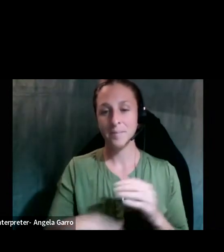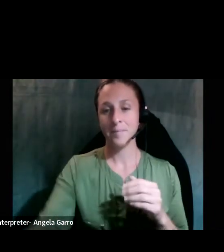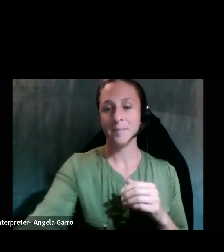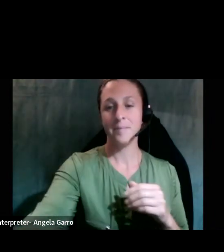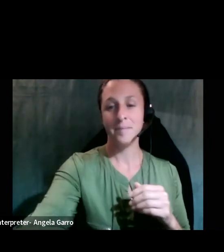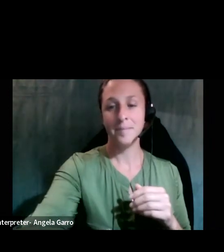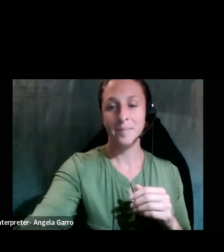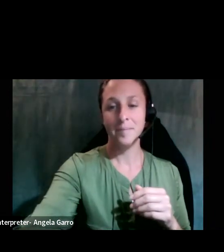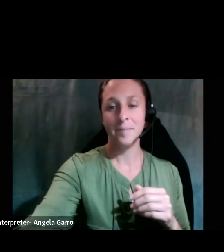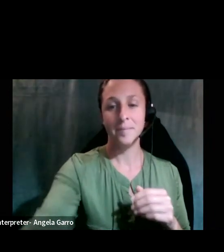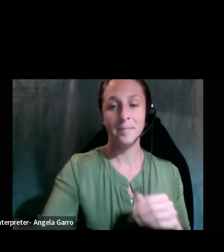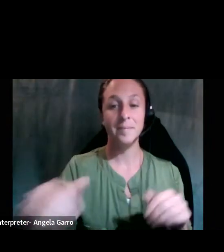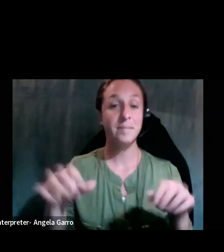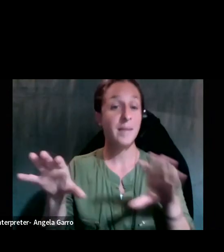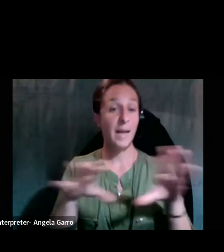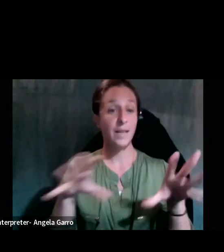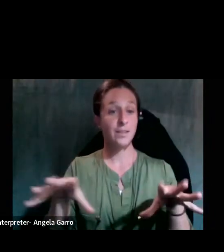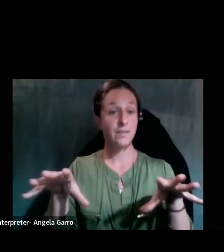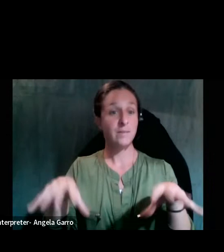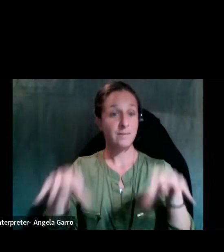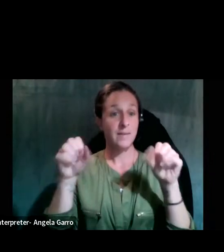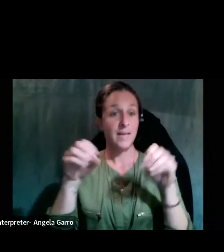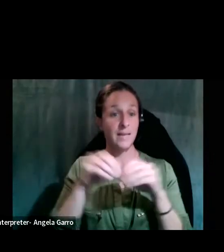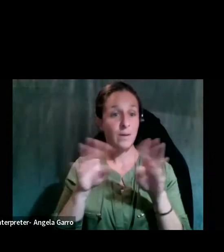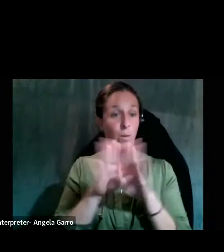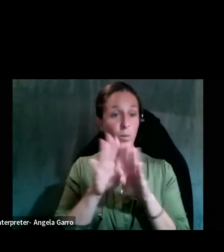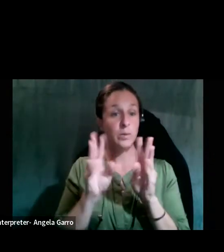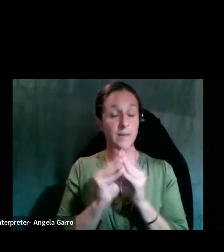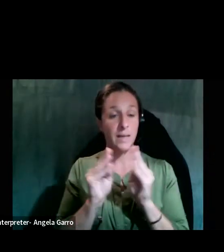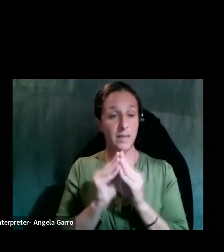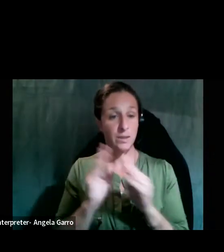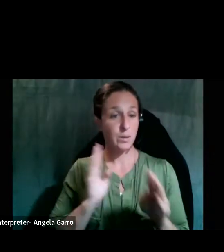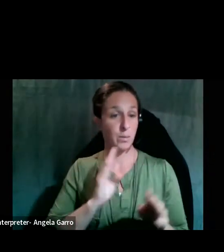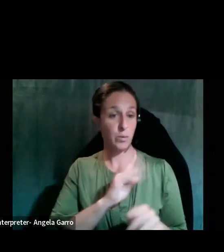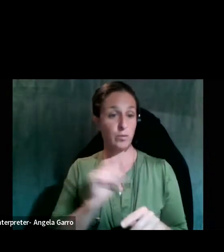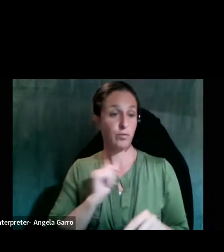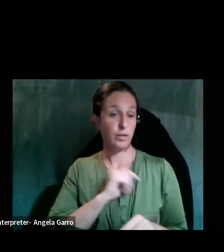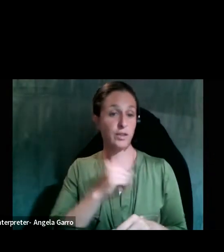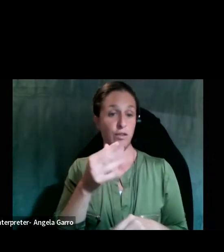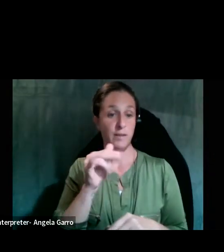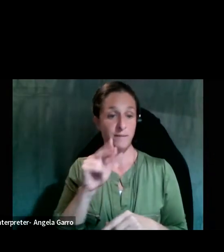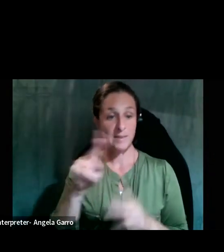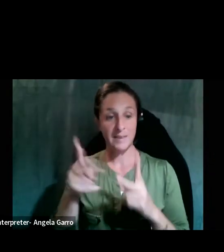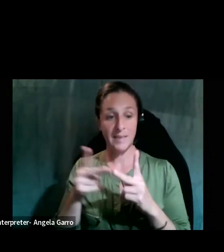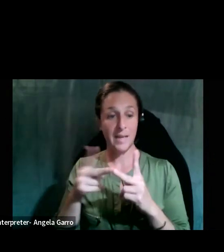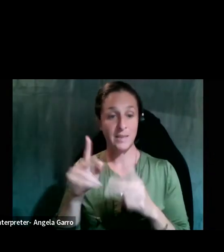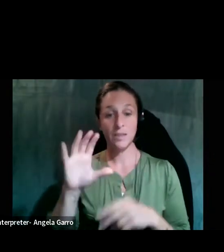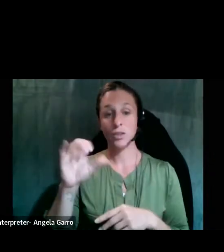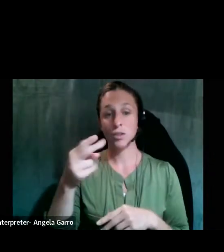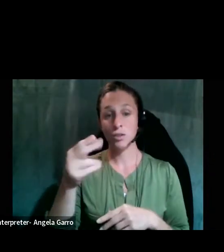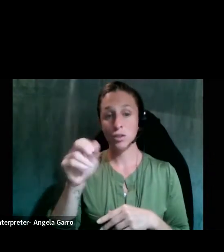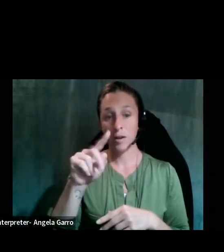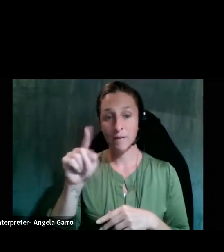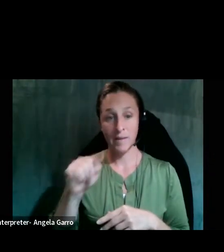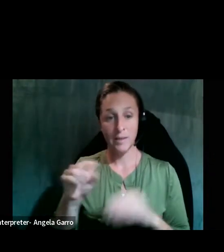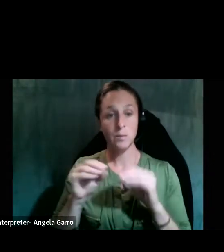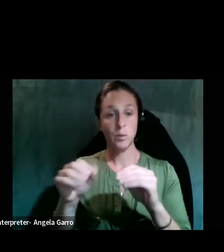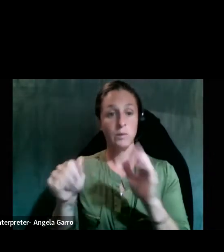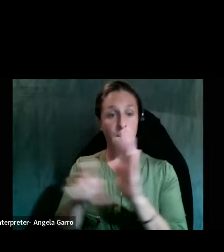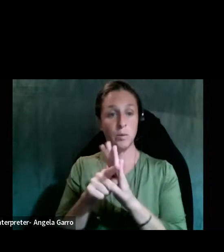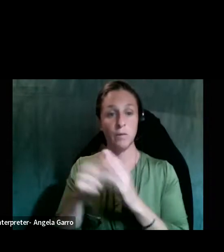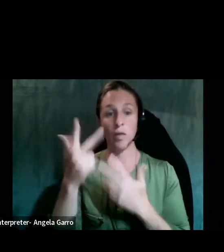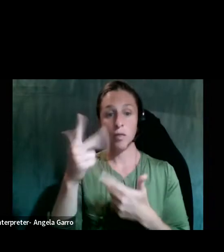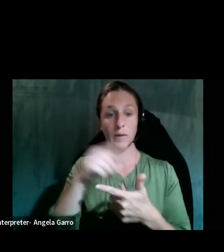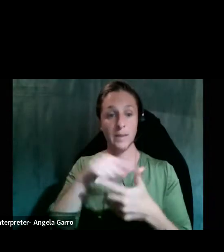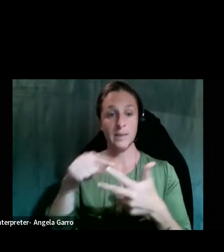Actions taken in closed session. In closed session, the board, upon motion of Trustee Griffin and seconded by Trustee Chavez, moved to approve 3